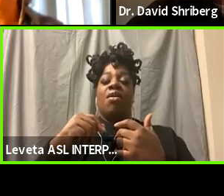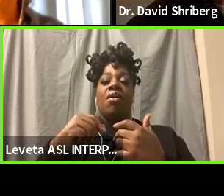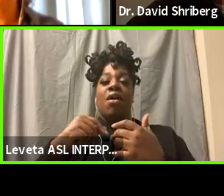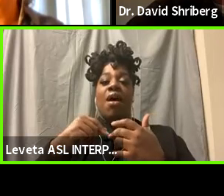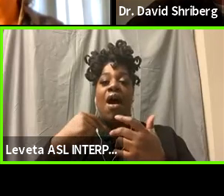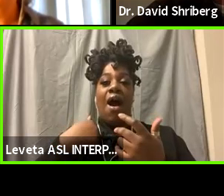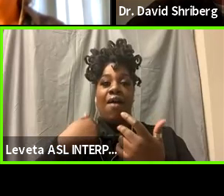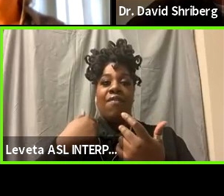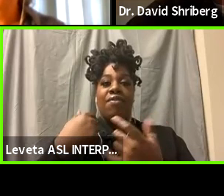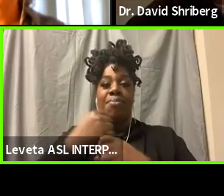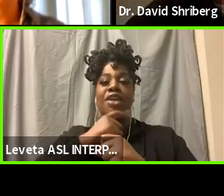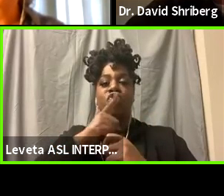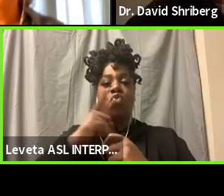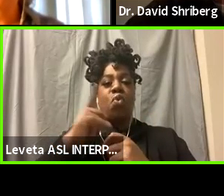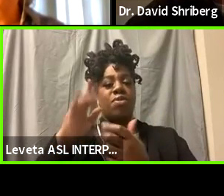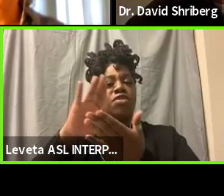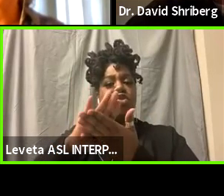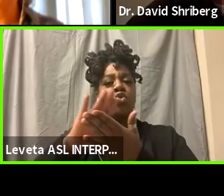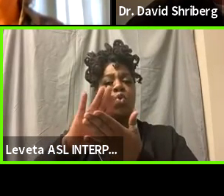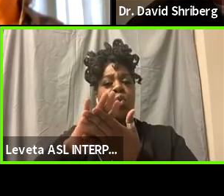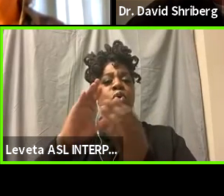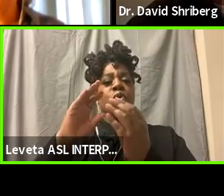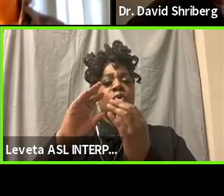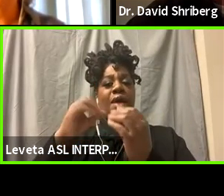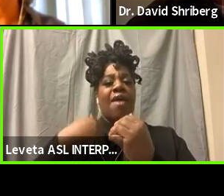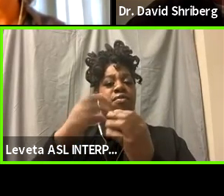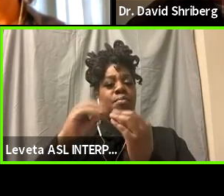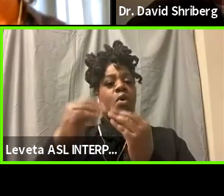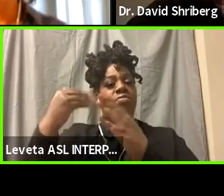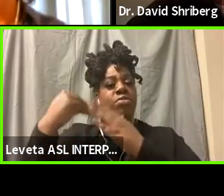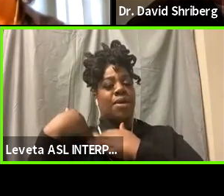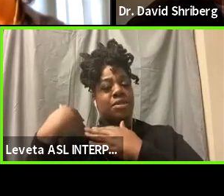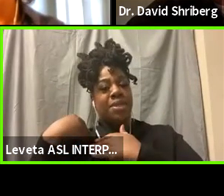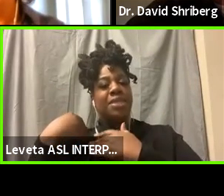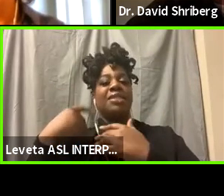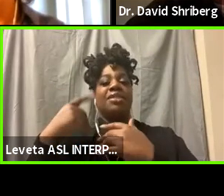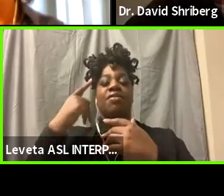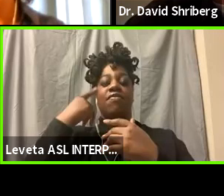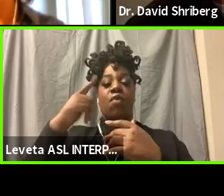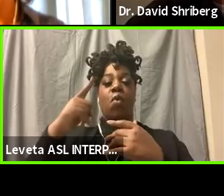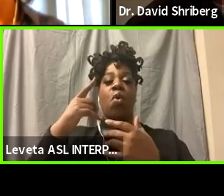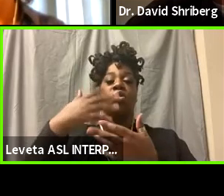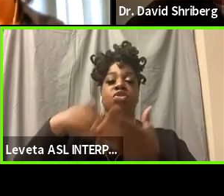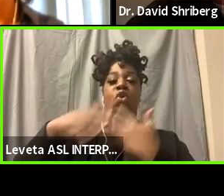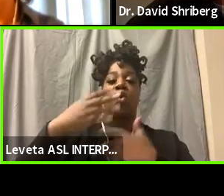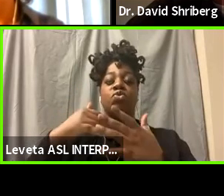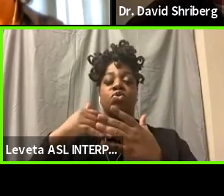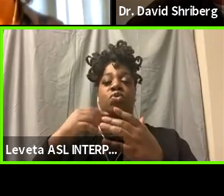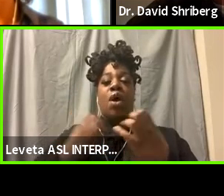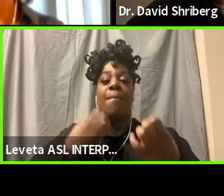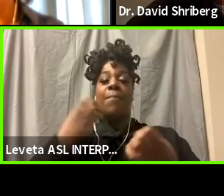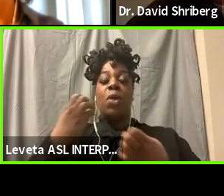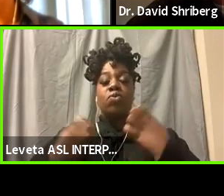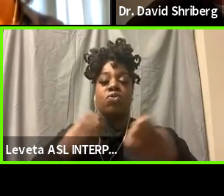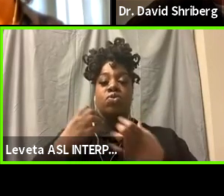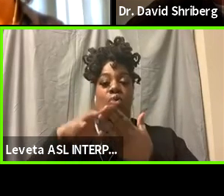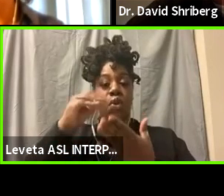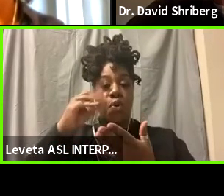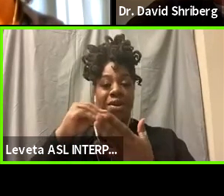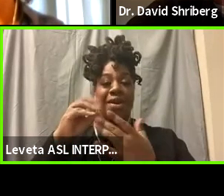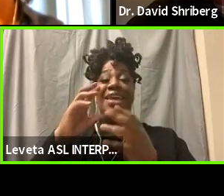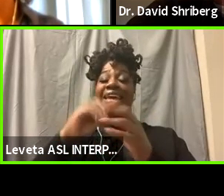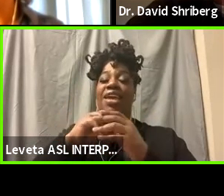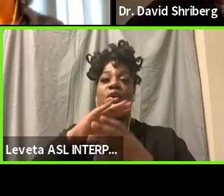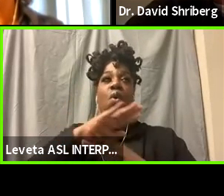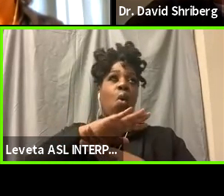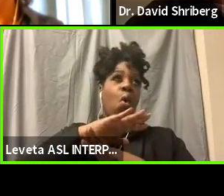ownership of social emotional learning in all aspects of content and in all aspects of school